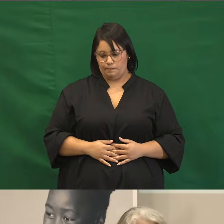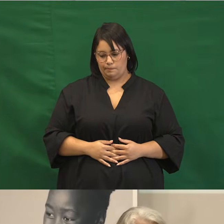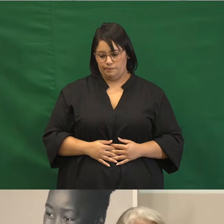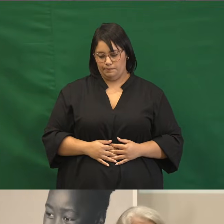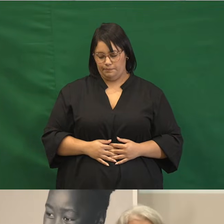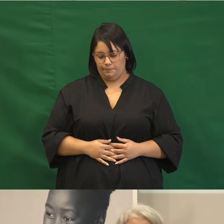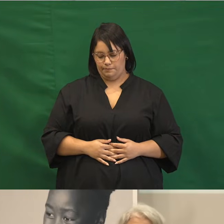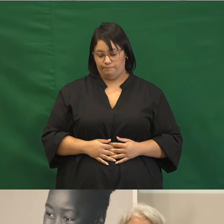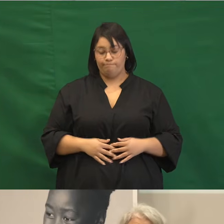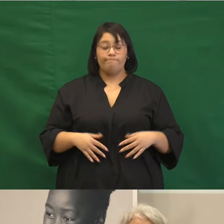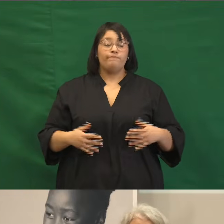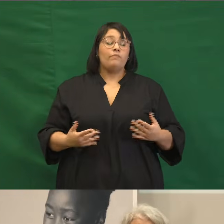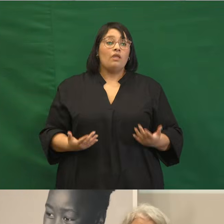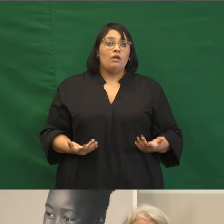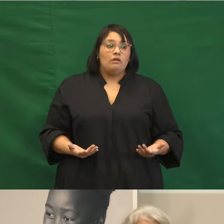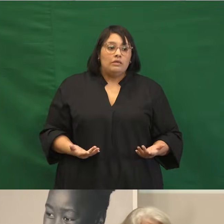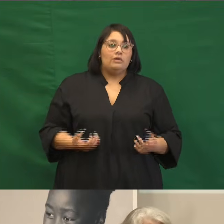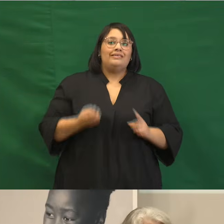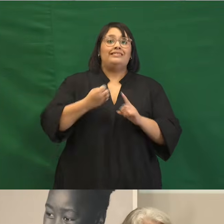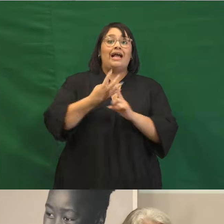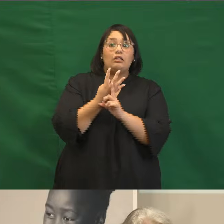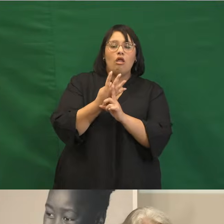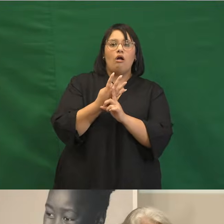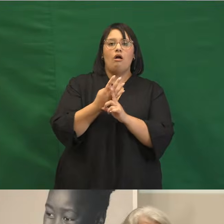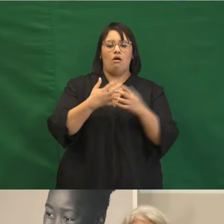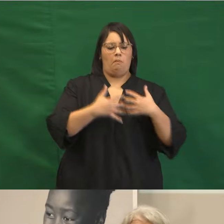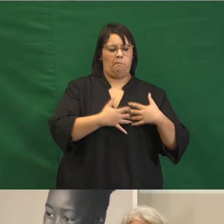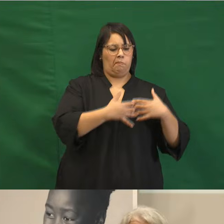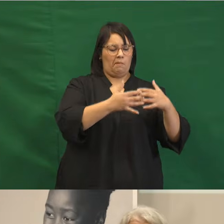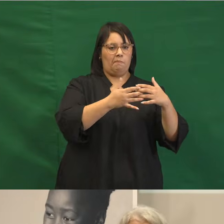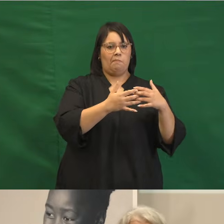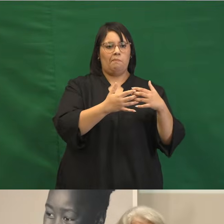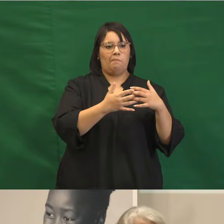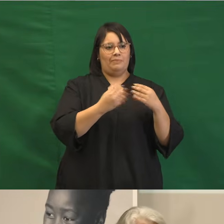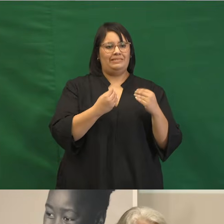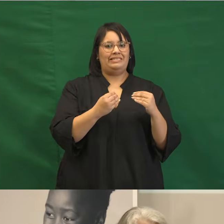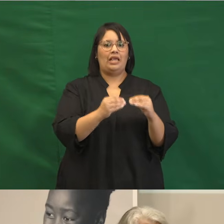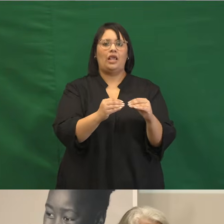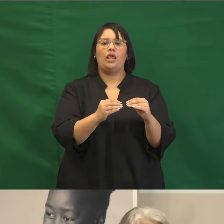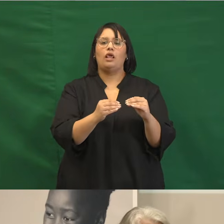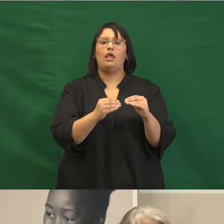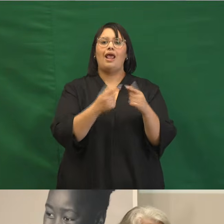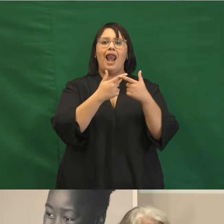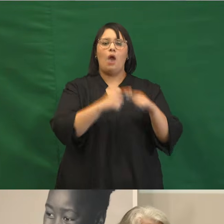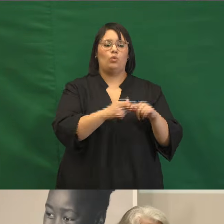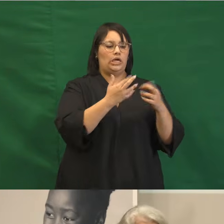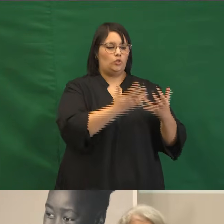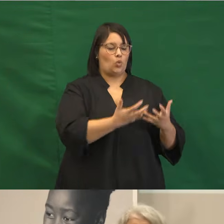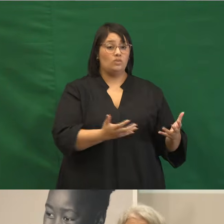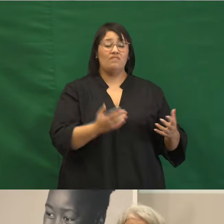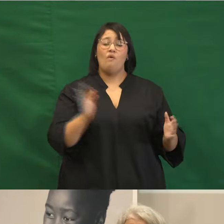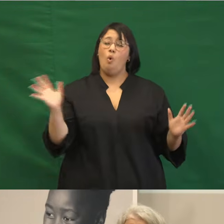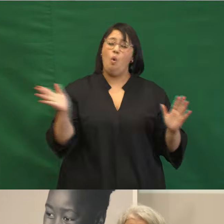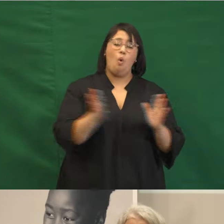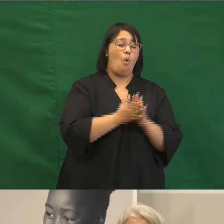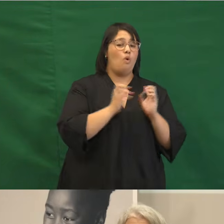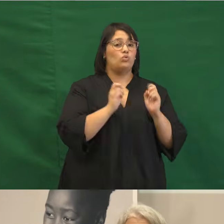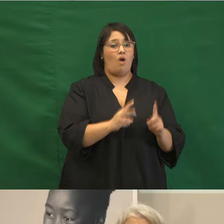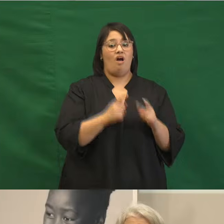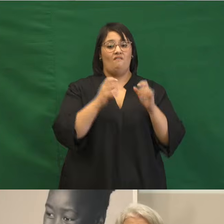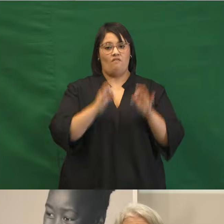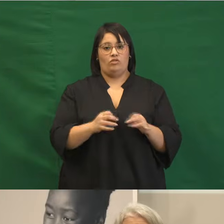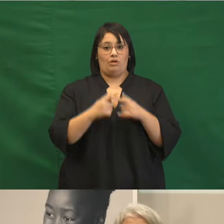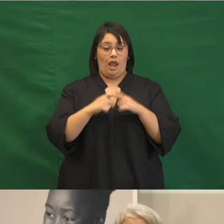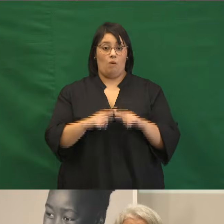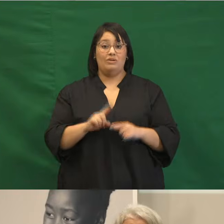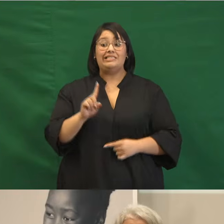So SADiLaR, as I said, has developed is developing language resources in all 12 official languages. And because